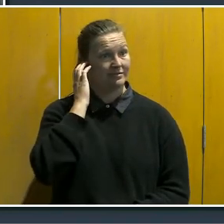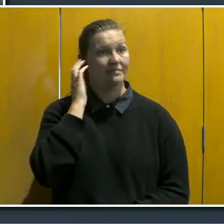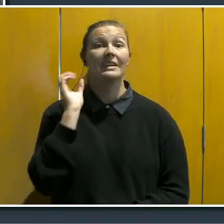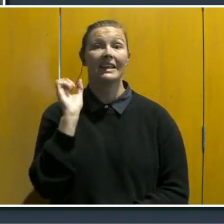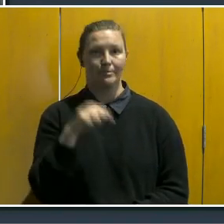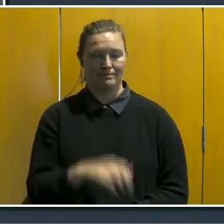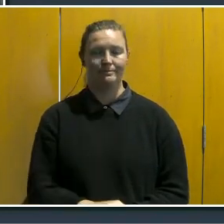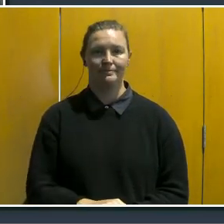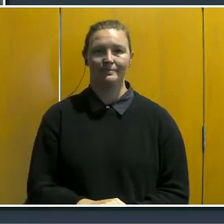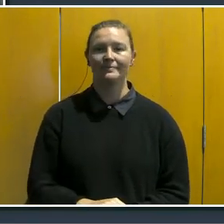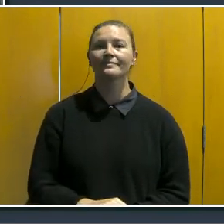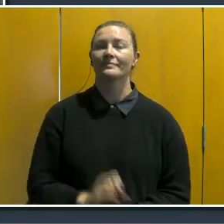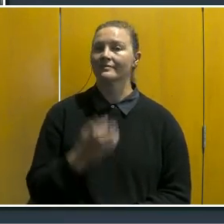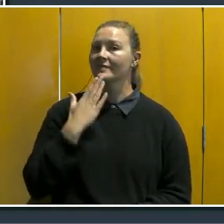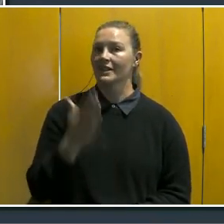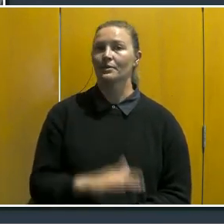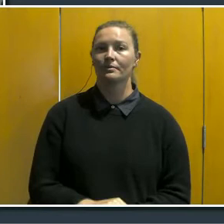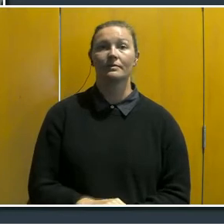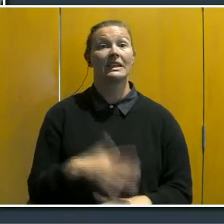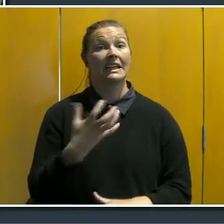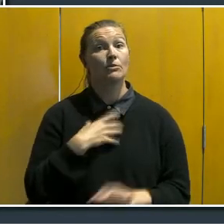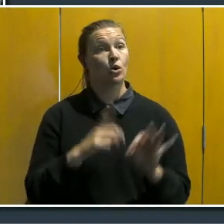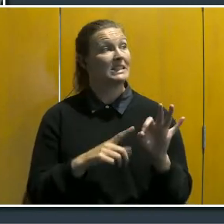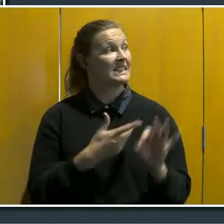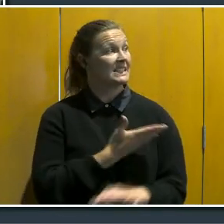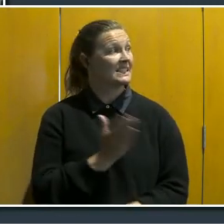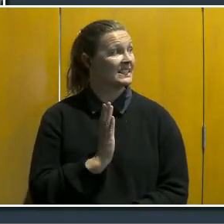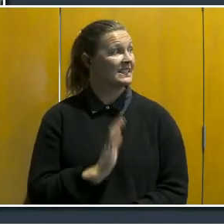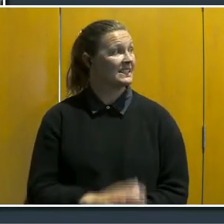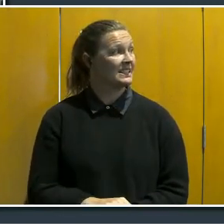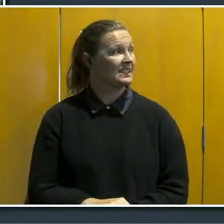That's right. Yeah, thank you. Any further questions?